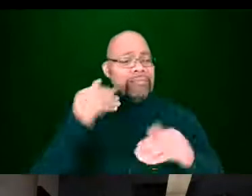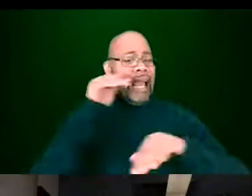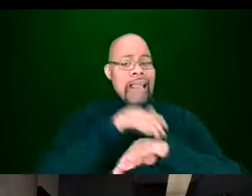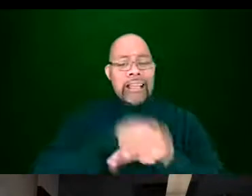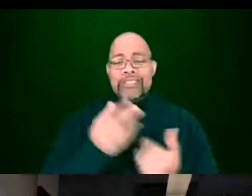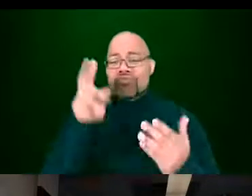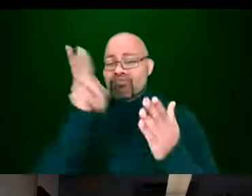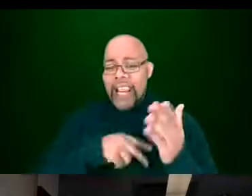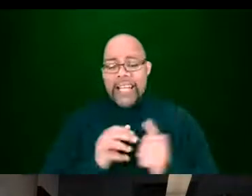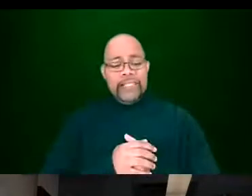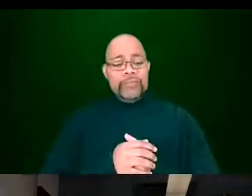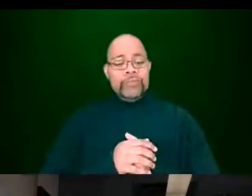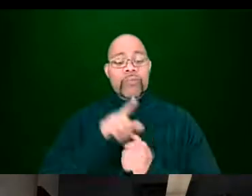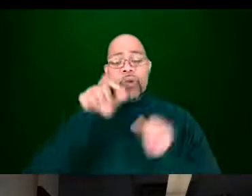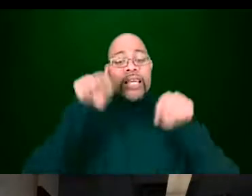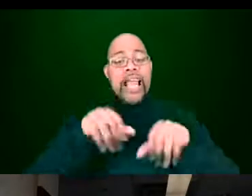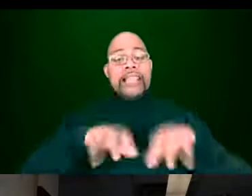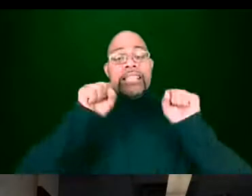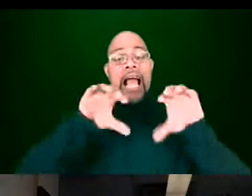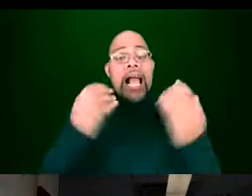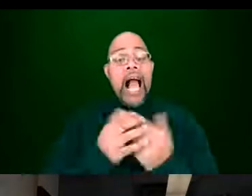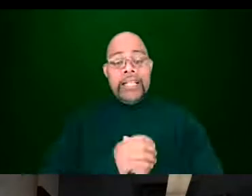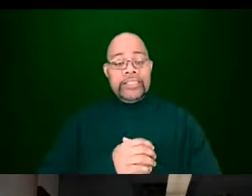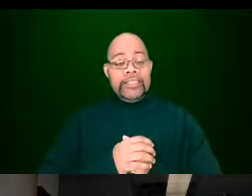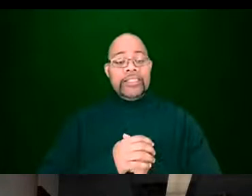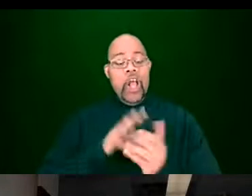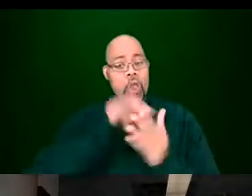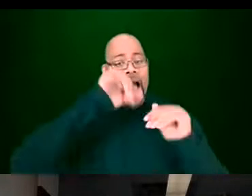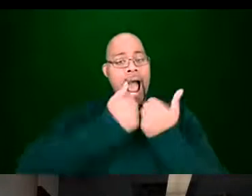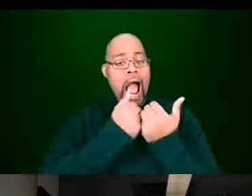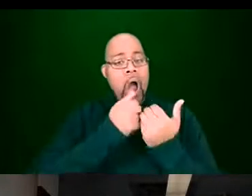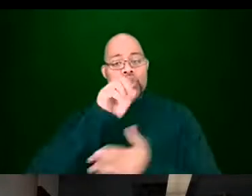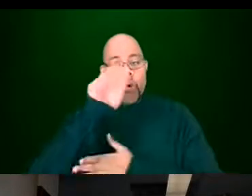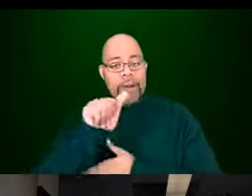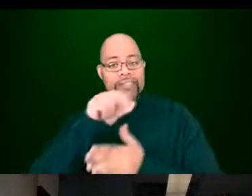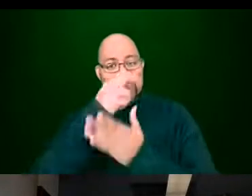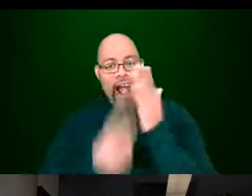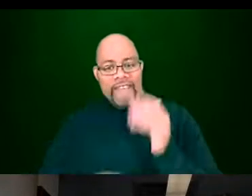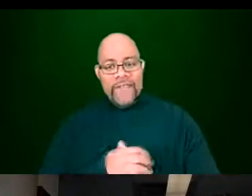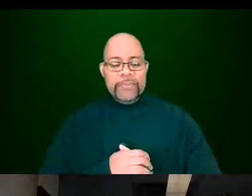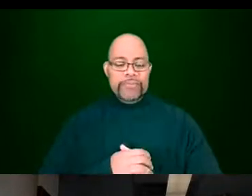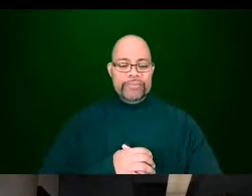and reading, you can take a class and learn how to scuba dive.